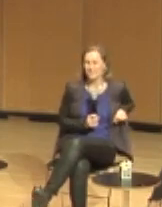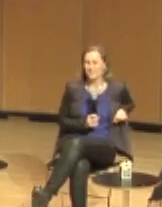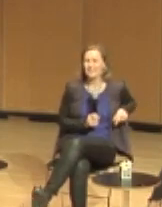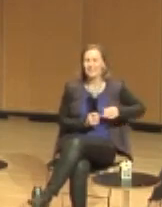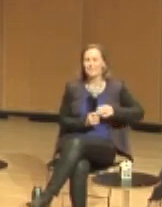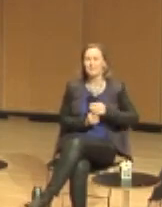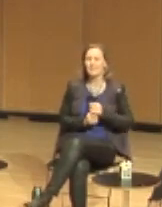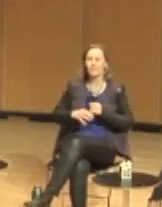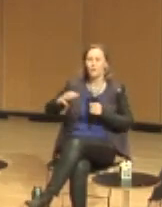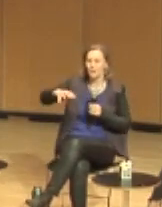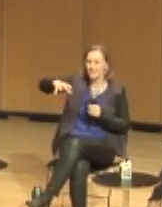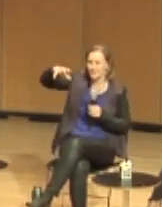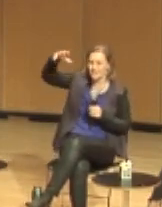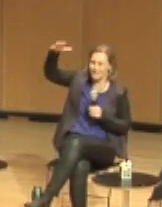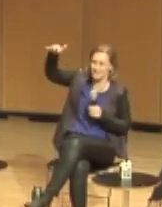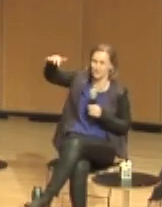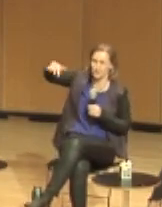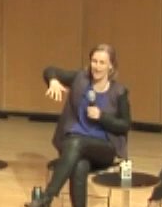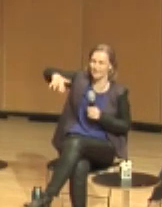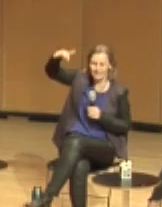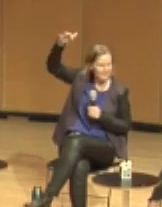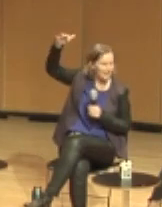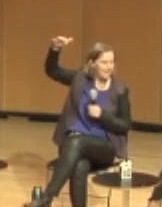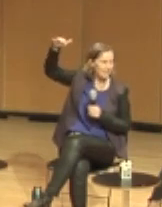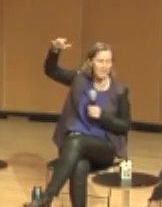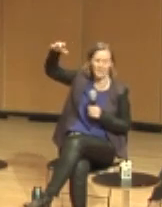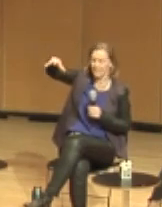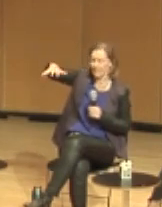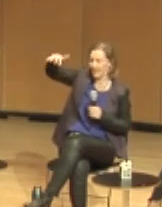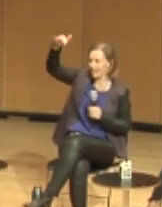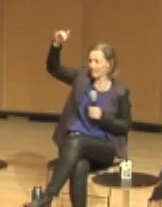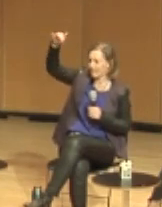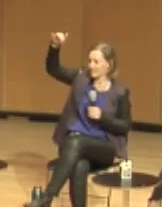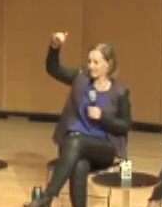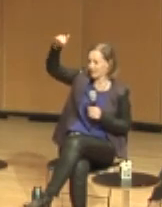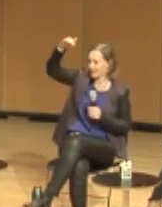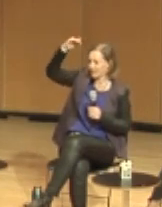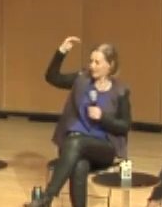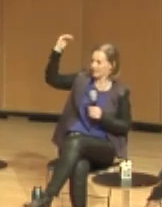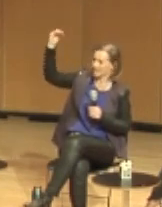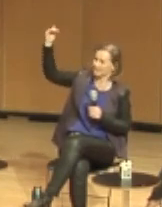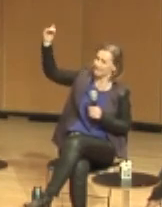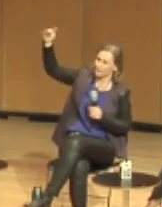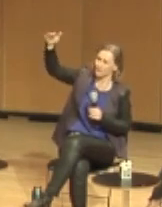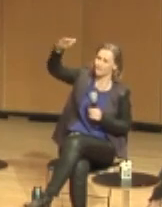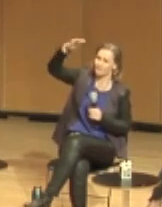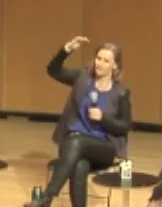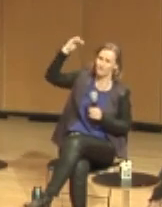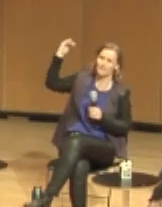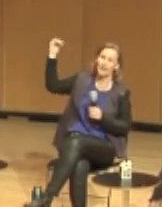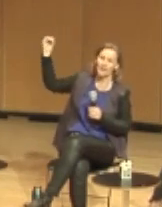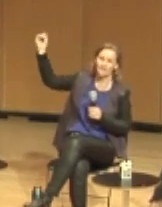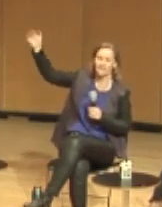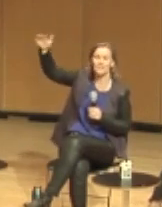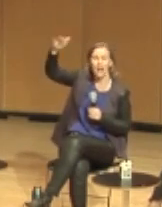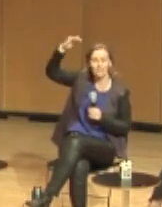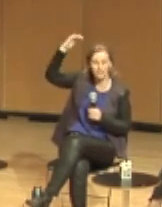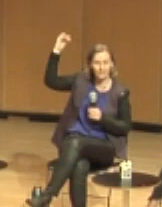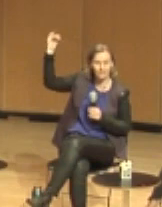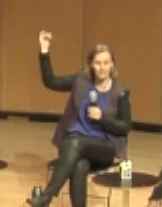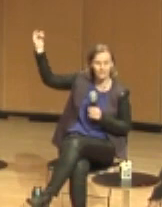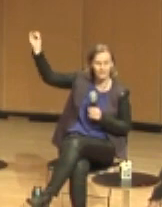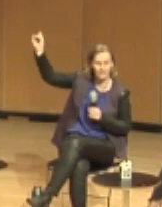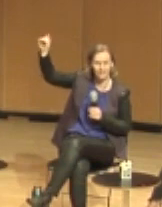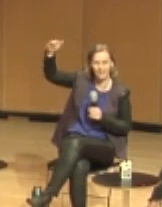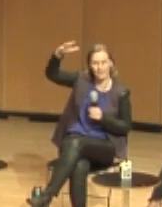um but but of course there's like a spirituality and a this uh sort of Phil